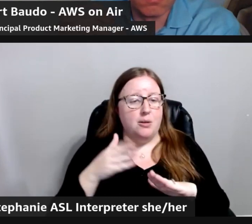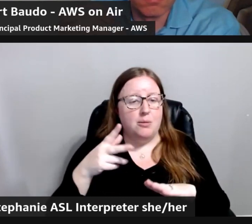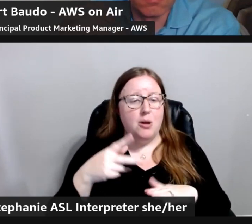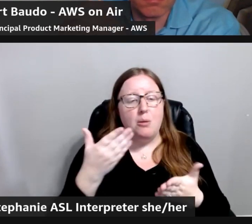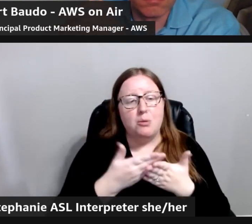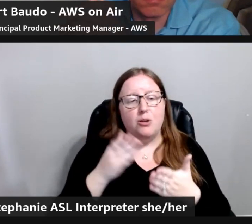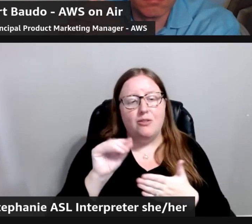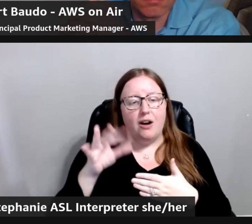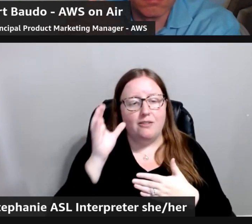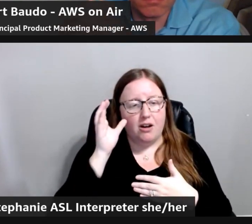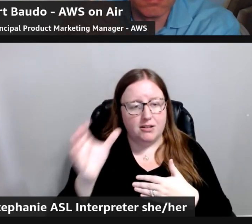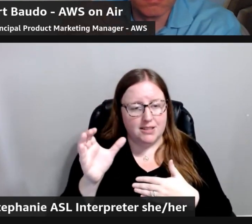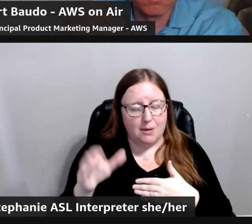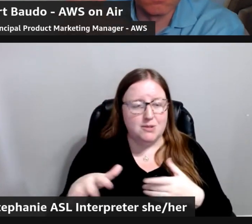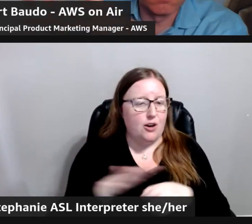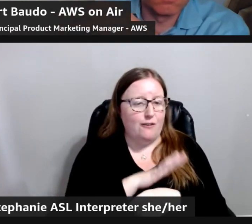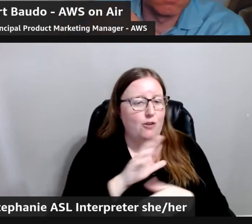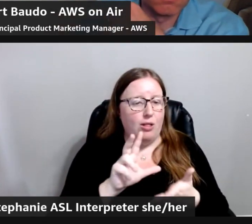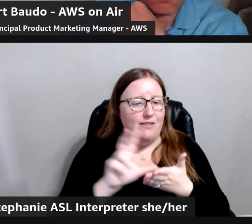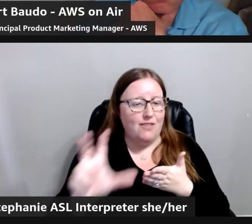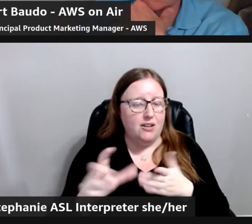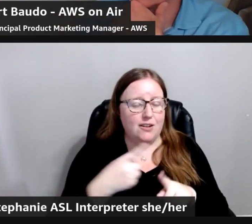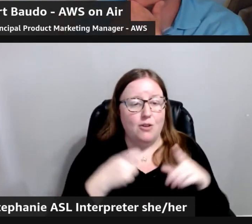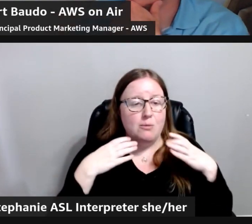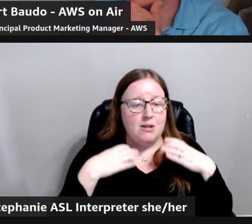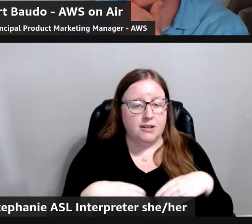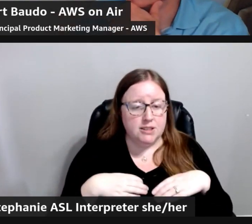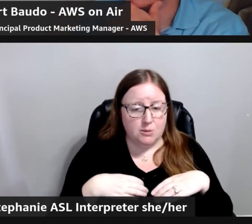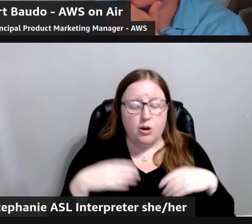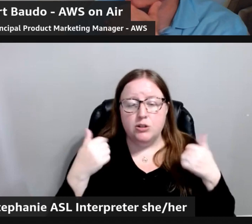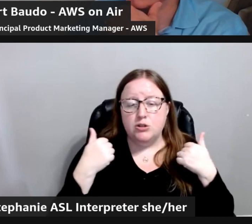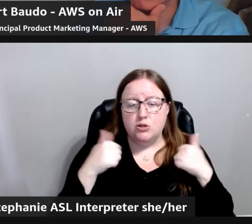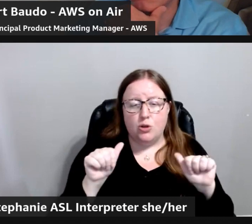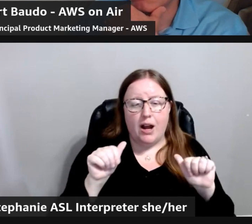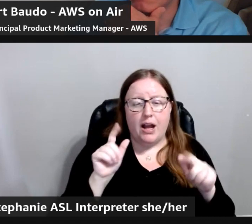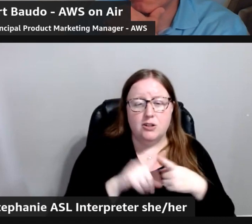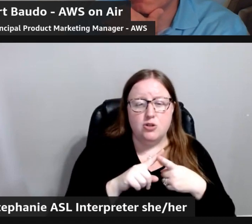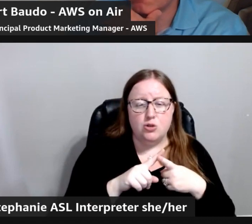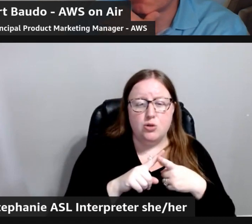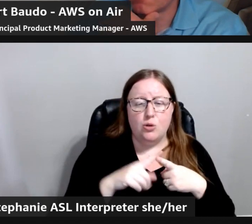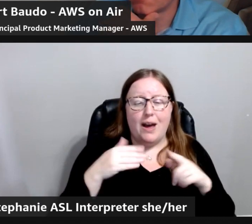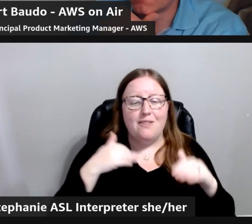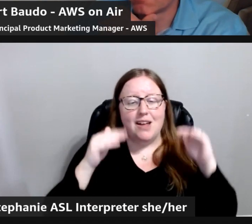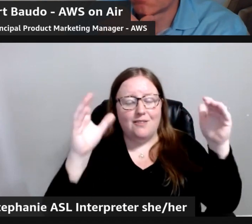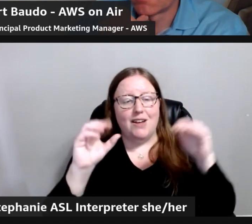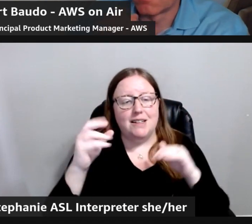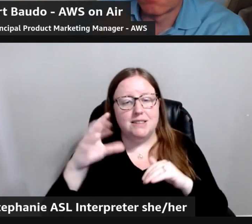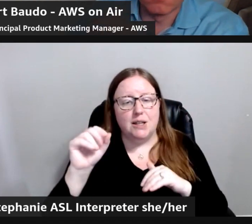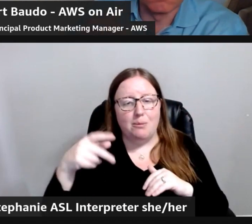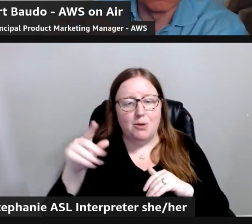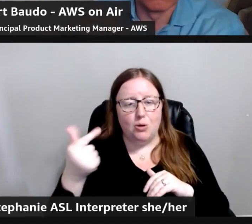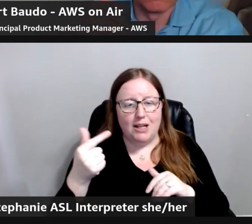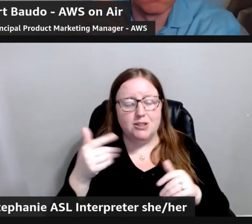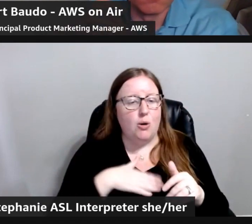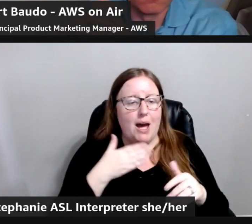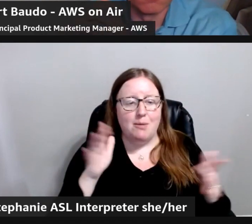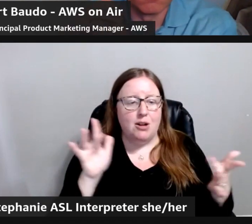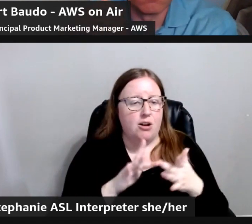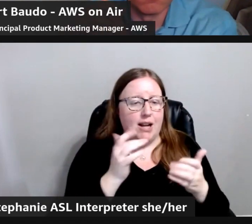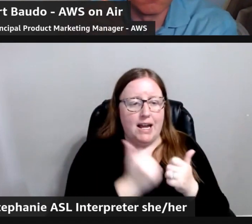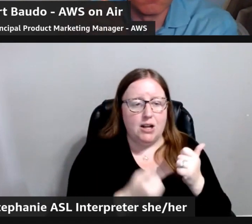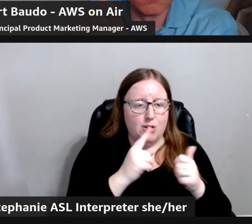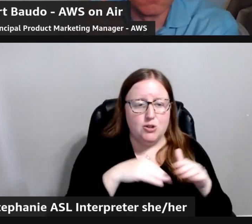concepts, that are fully funded with customers trying to do work in advanced compute in any of these areas. So be happy to be in touch with anybody to access